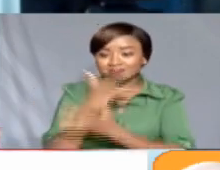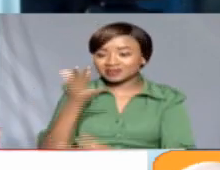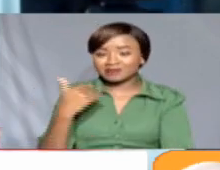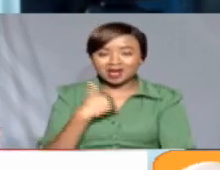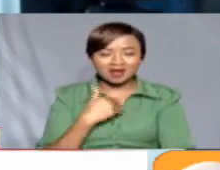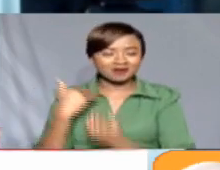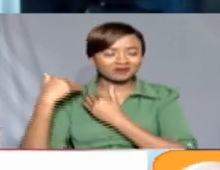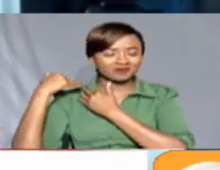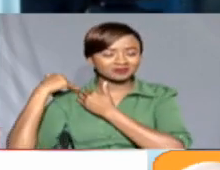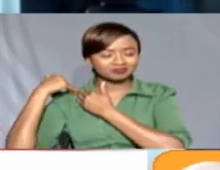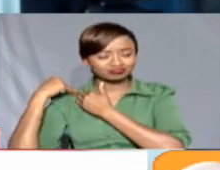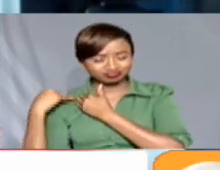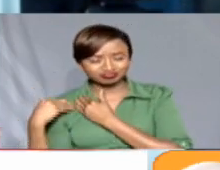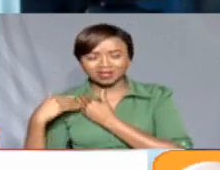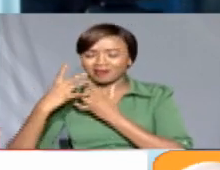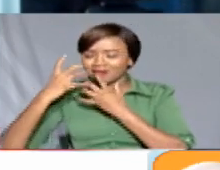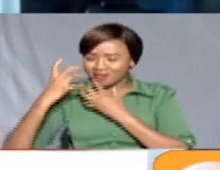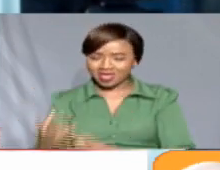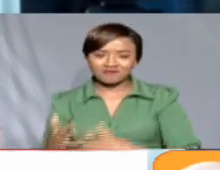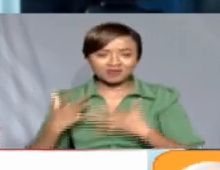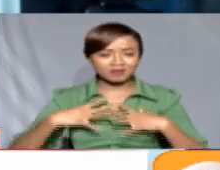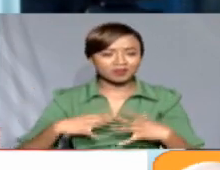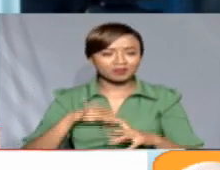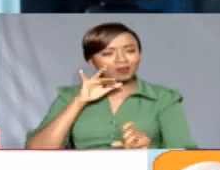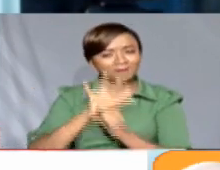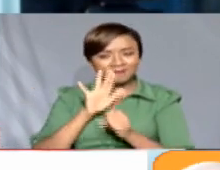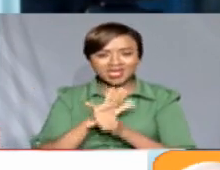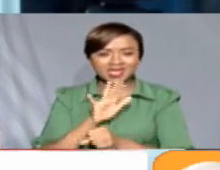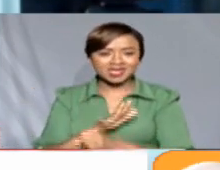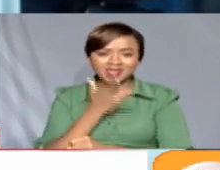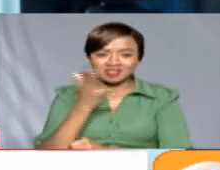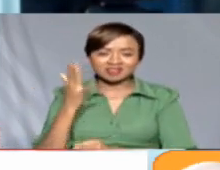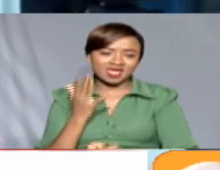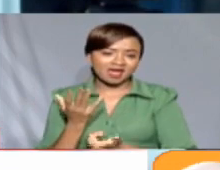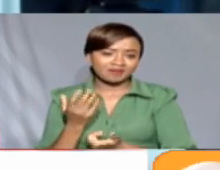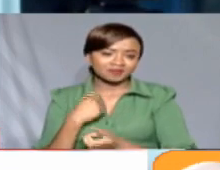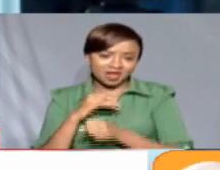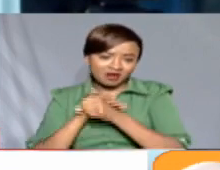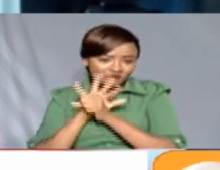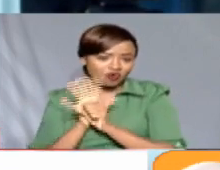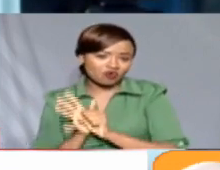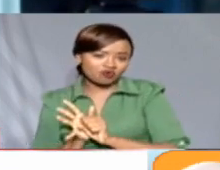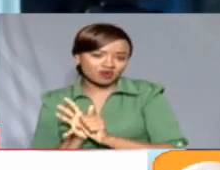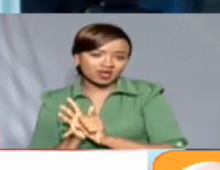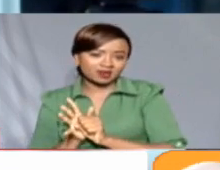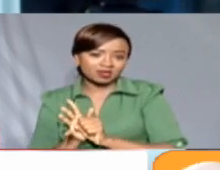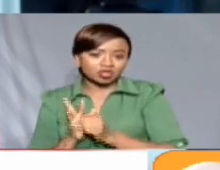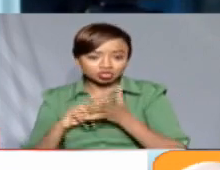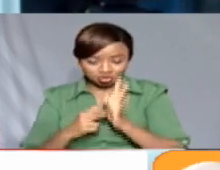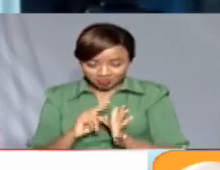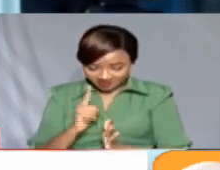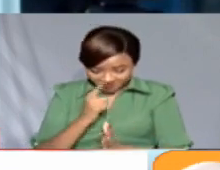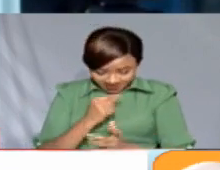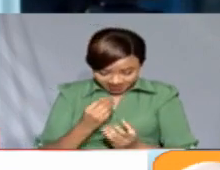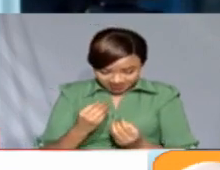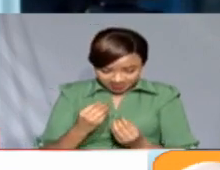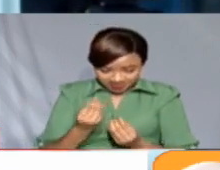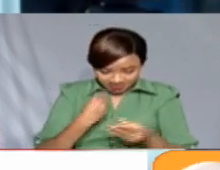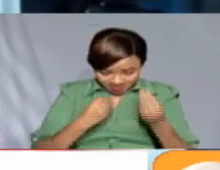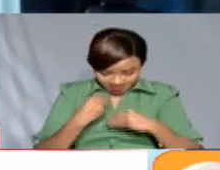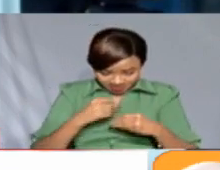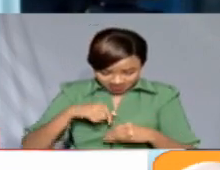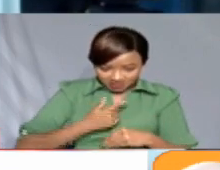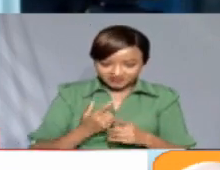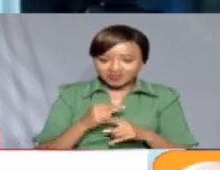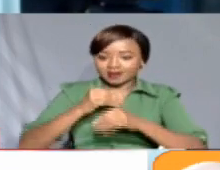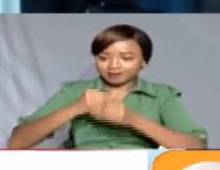burdens of COVID. They had to ramp up their own production. Now, if they are supplying the world, they first of all have to supply themselves. The other big producer